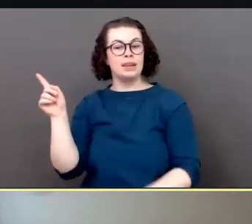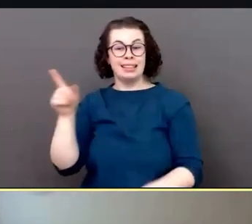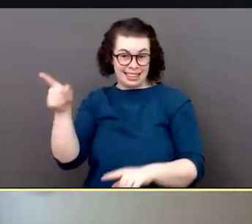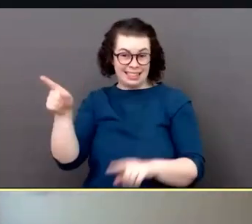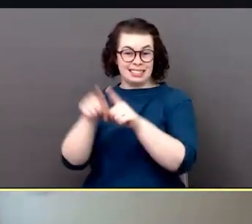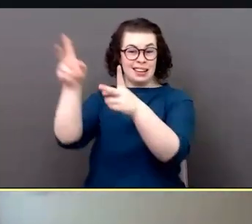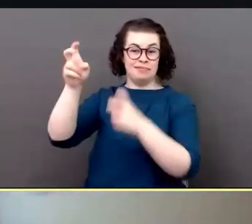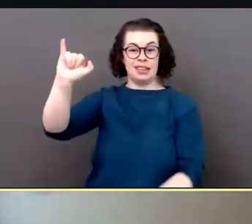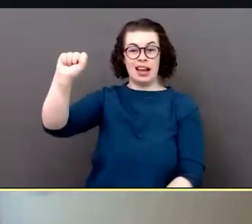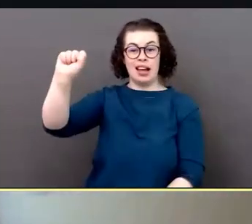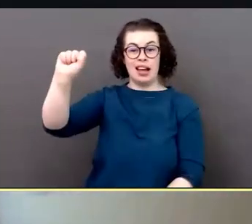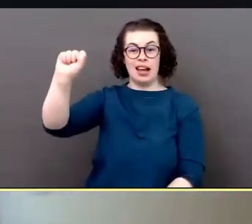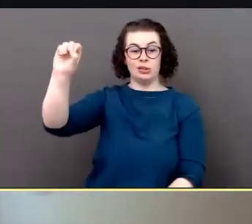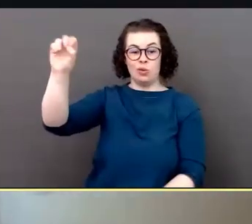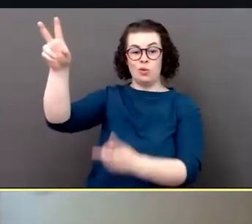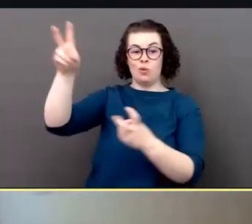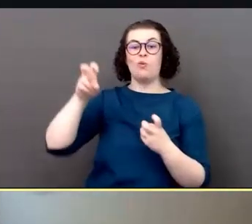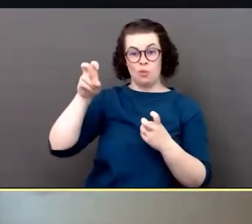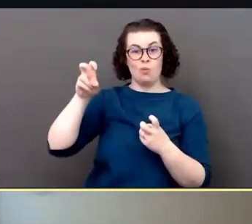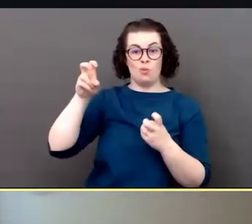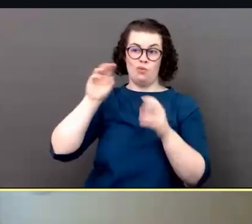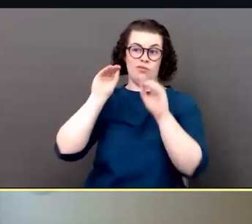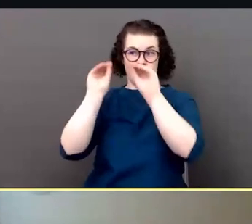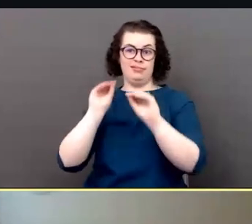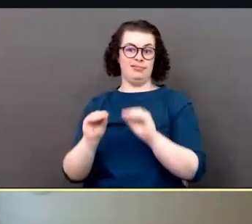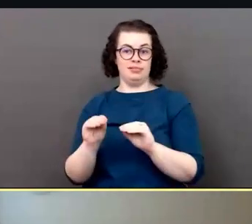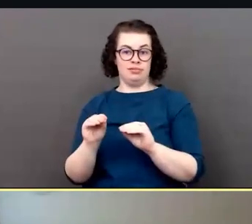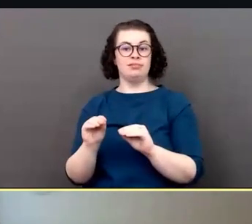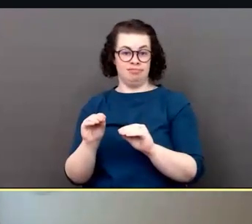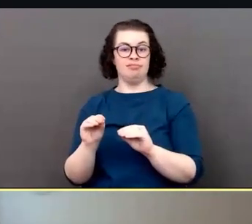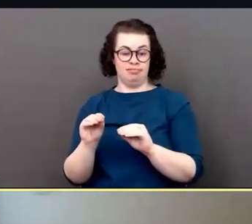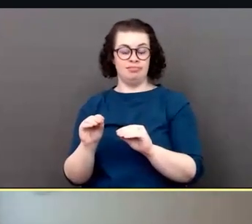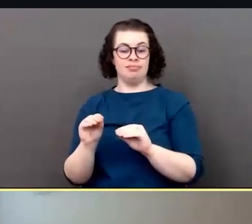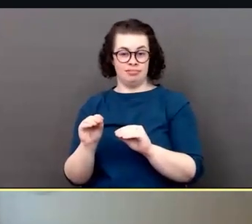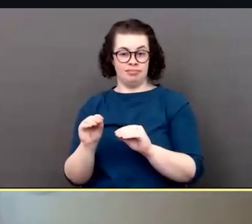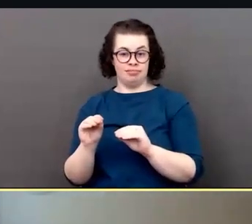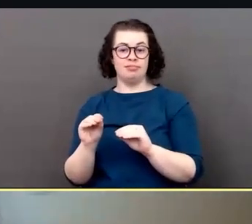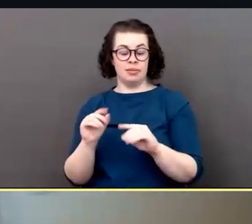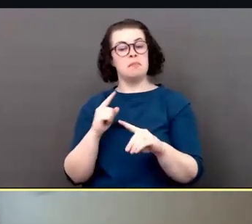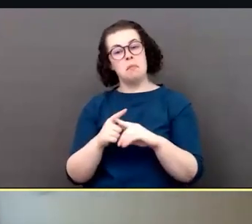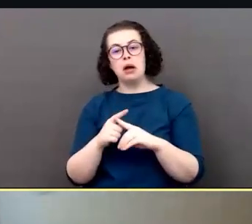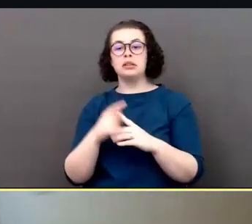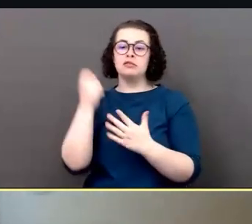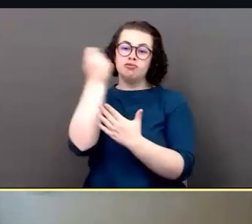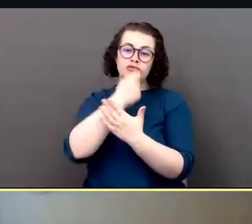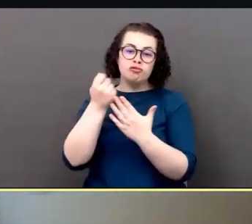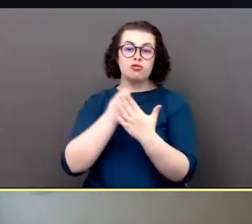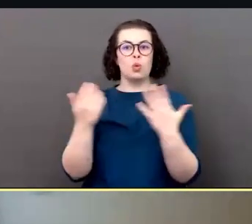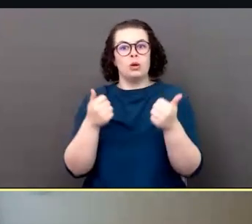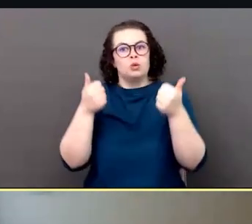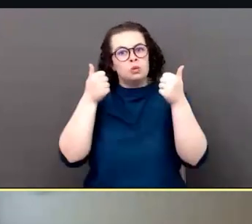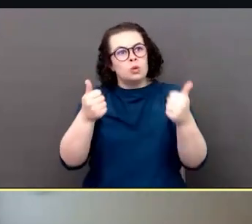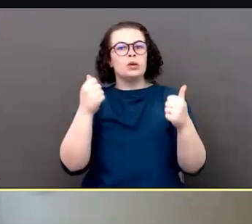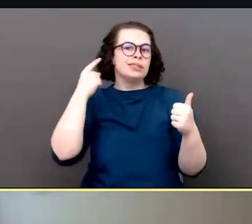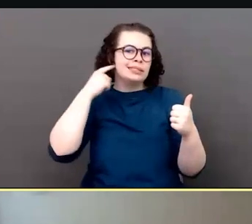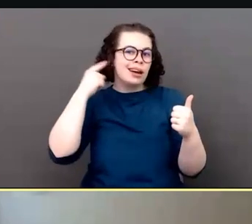you, again, a simplified diagram as to what are the acceptance levels, how understandable